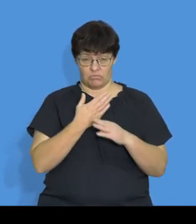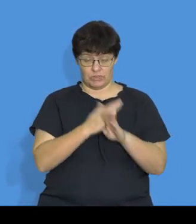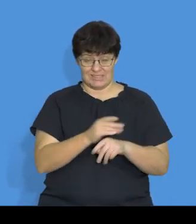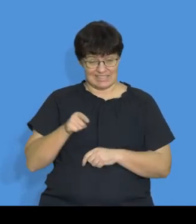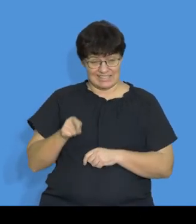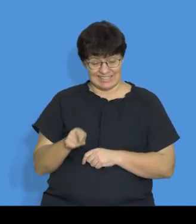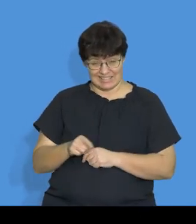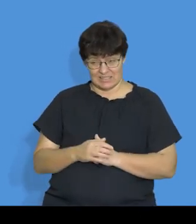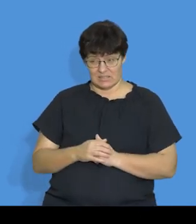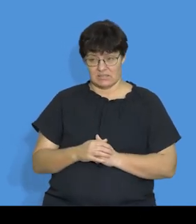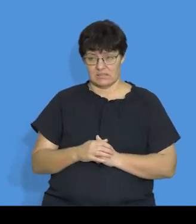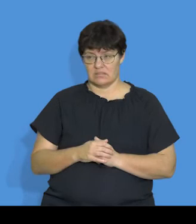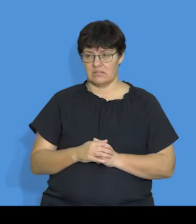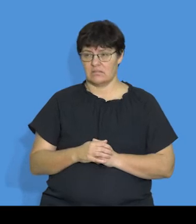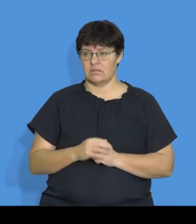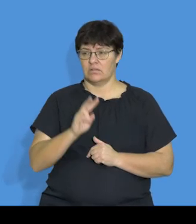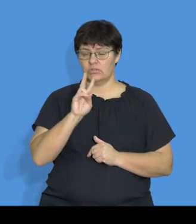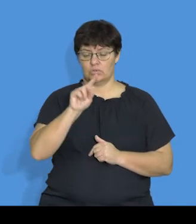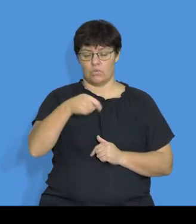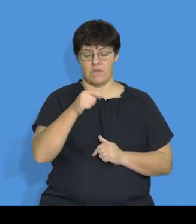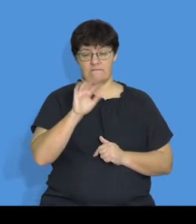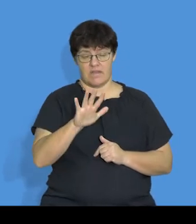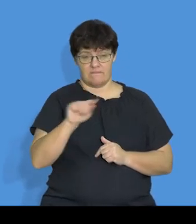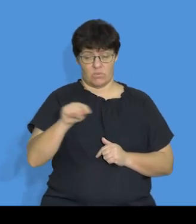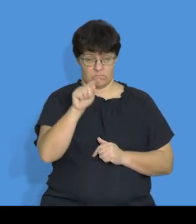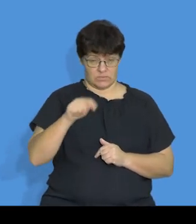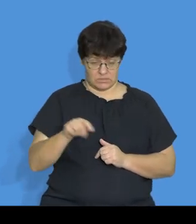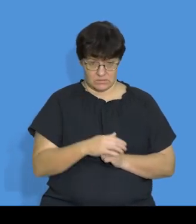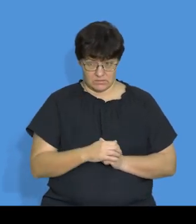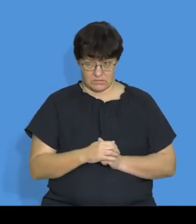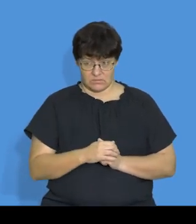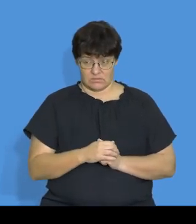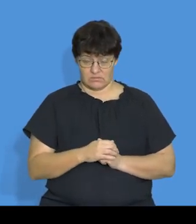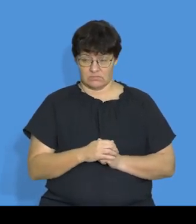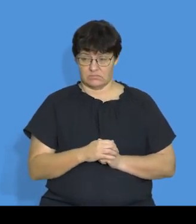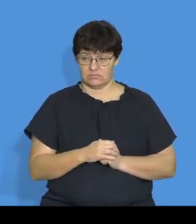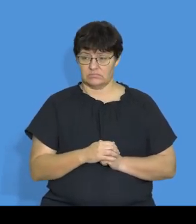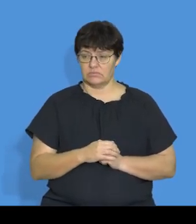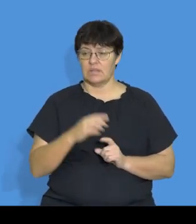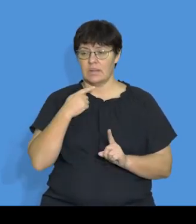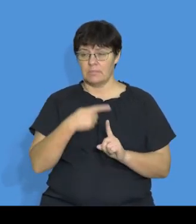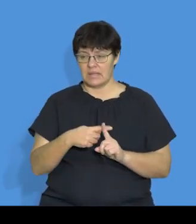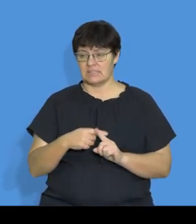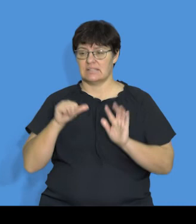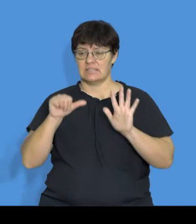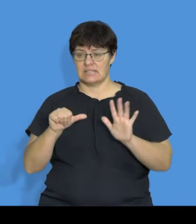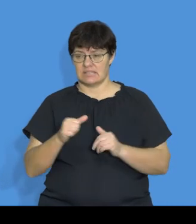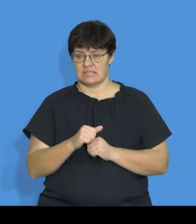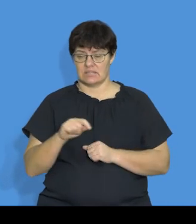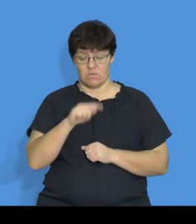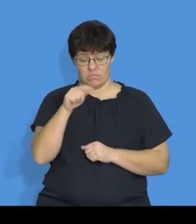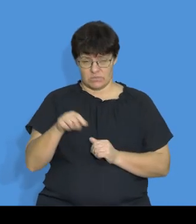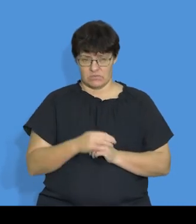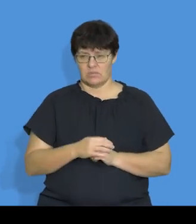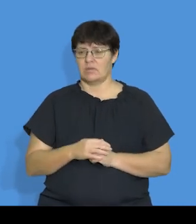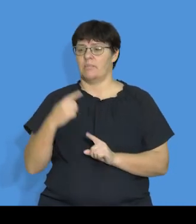case will give us what? 2.5, which is in series with the 6 ohms, which is in